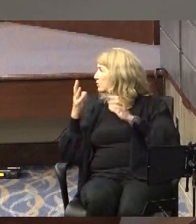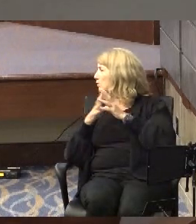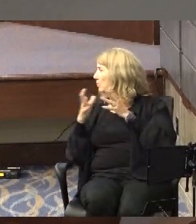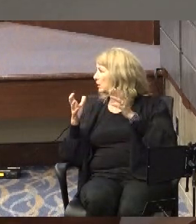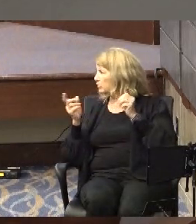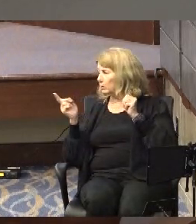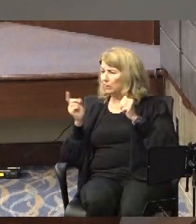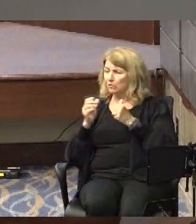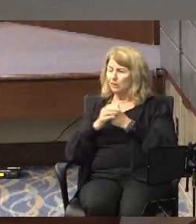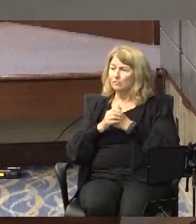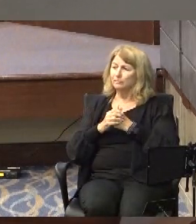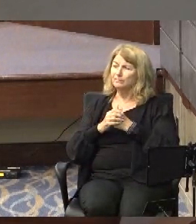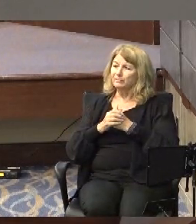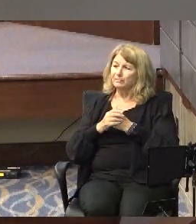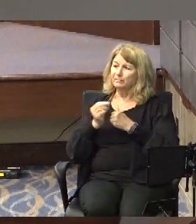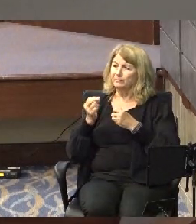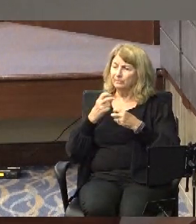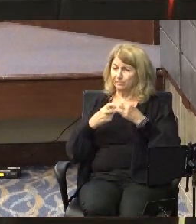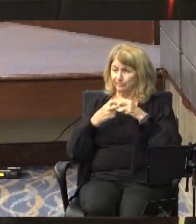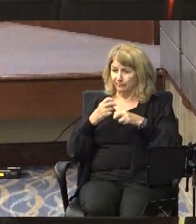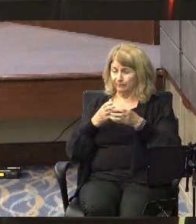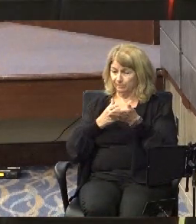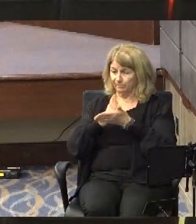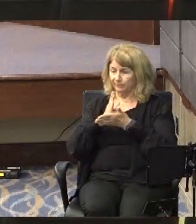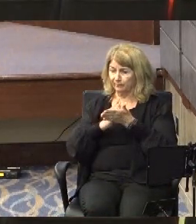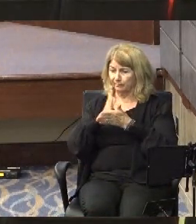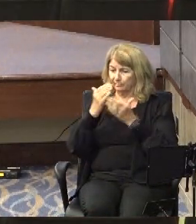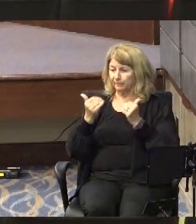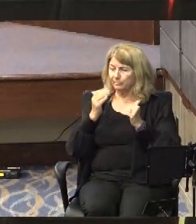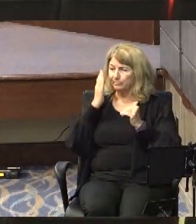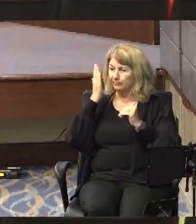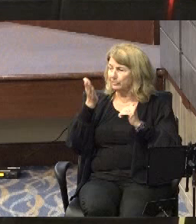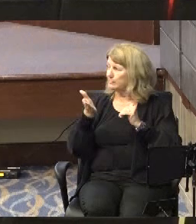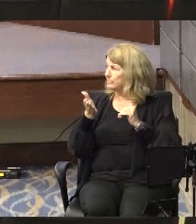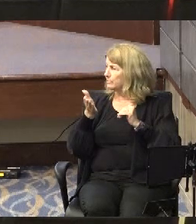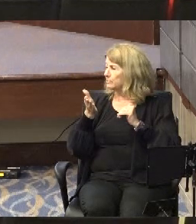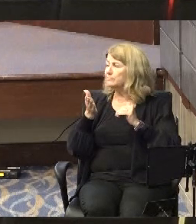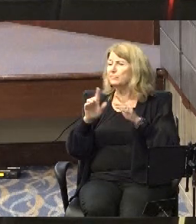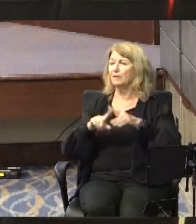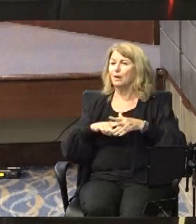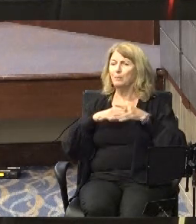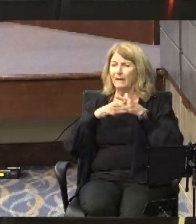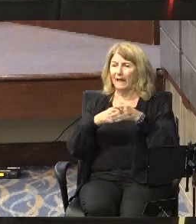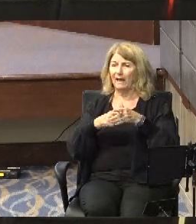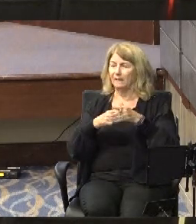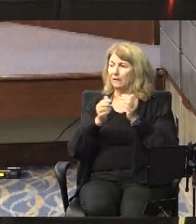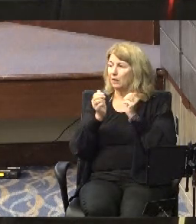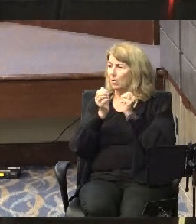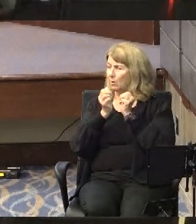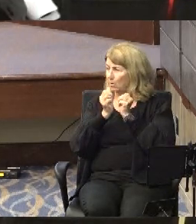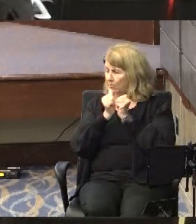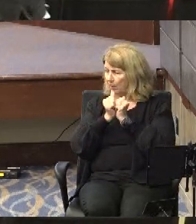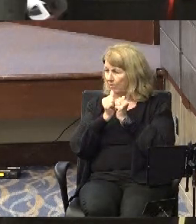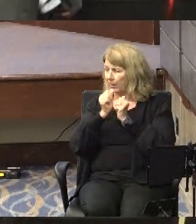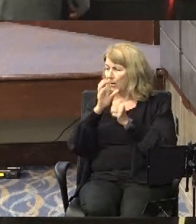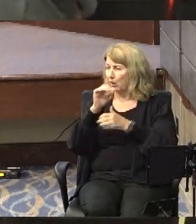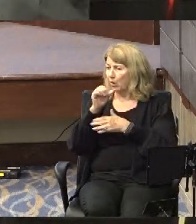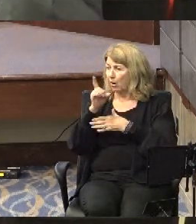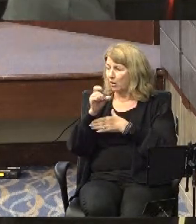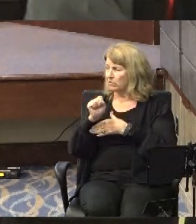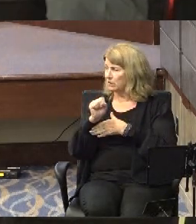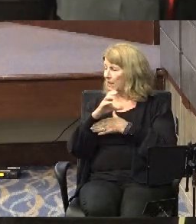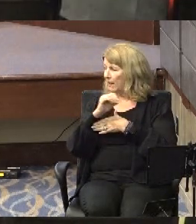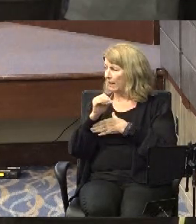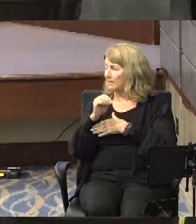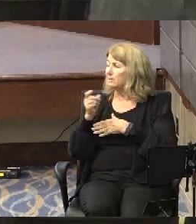For sure. All right. Now we will begin with our comment cards and Ms. Salome. Apologies